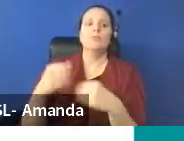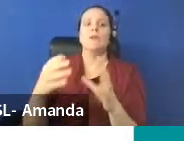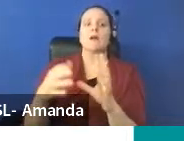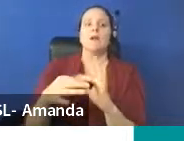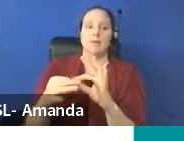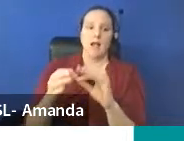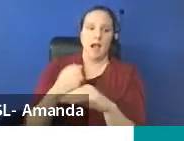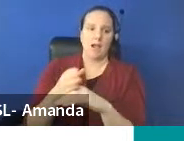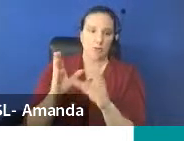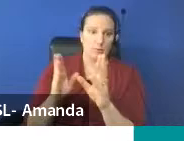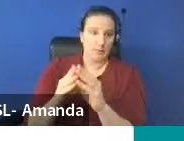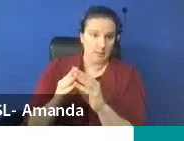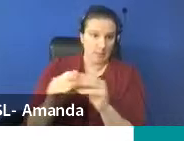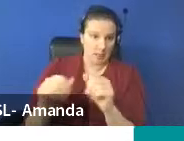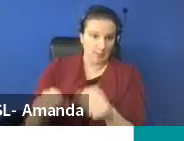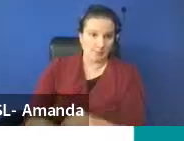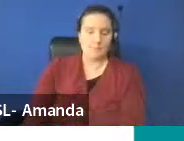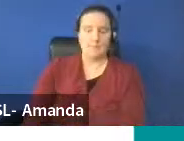comments after the meeting.